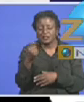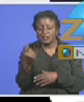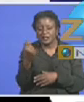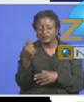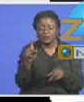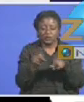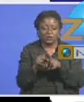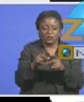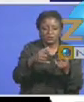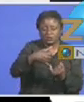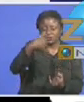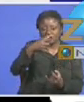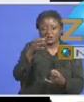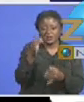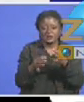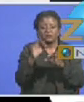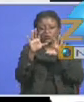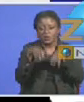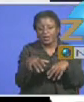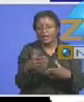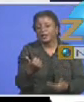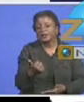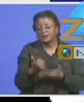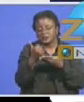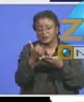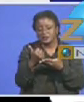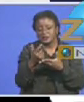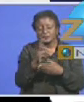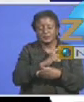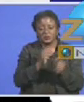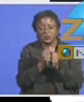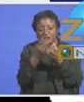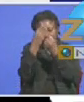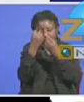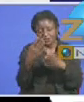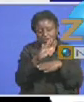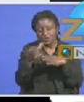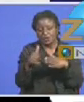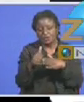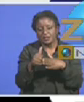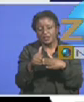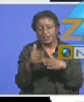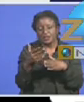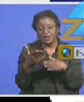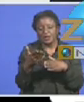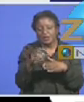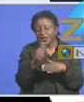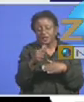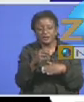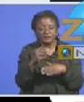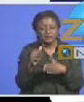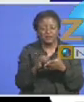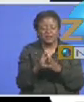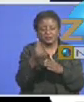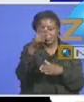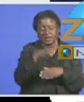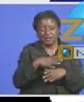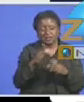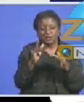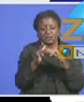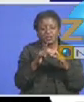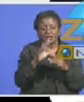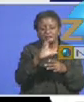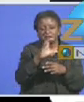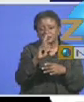slim build. If you can assist police with information on any of these men, you're asked to contact the Central Detective Unit